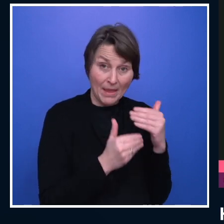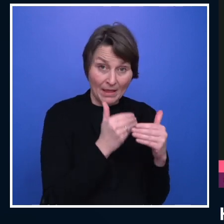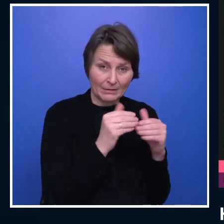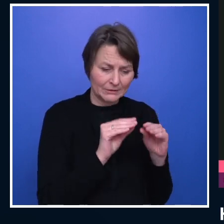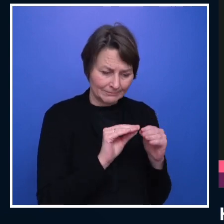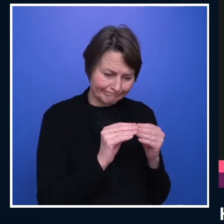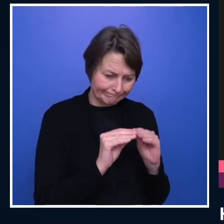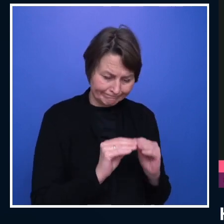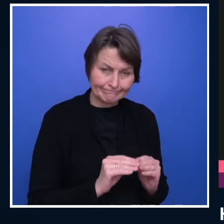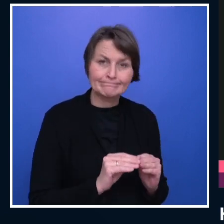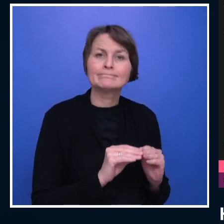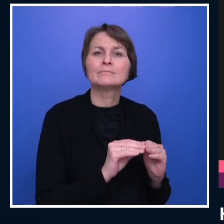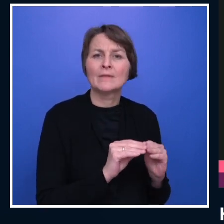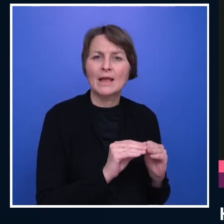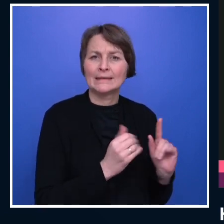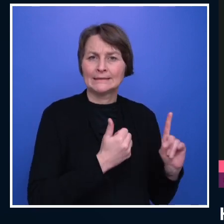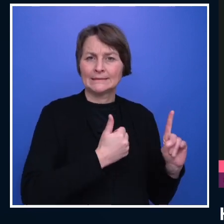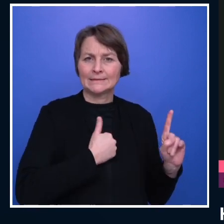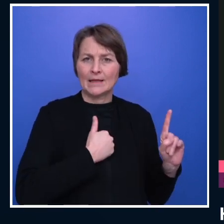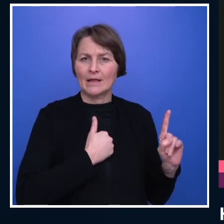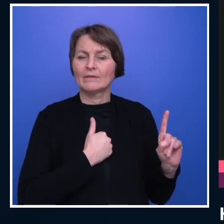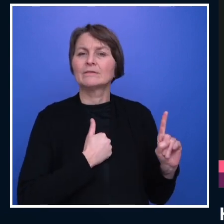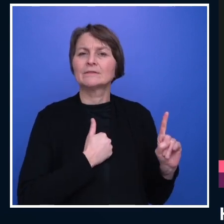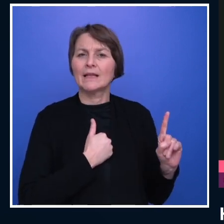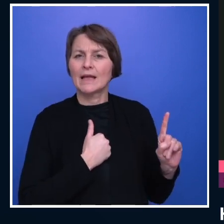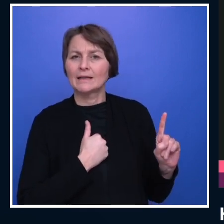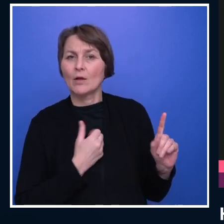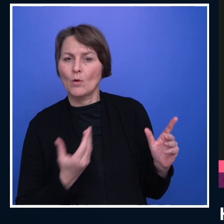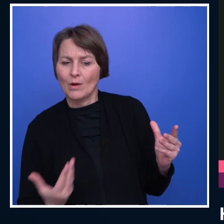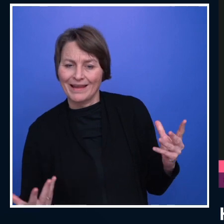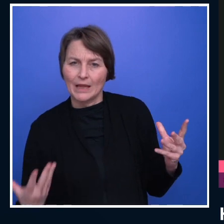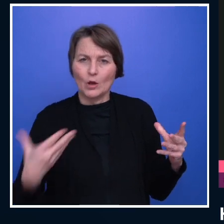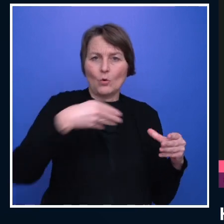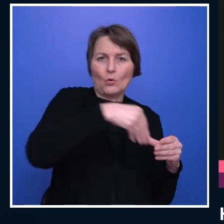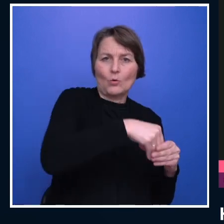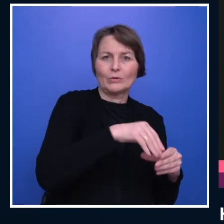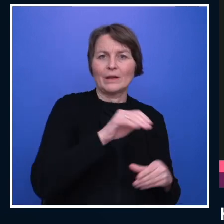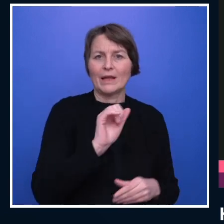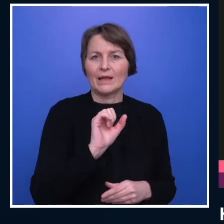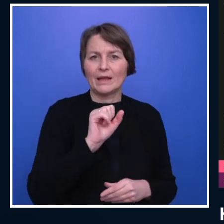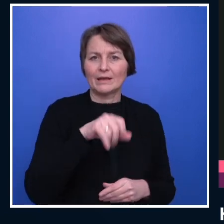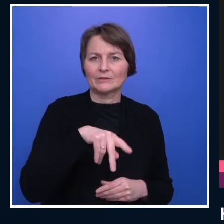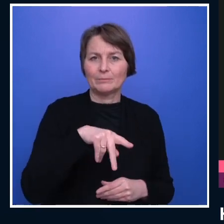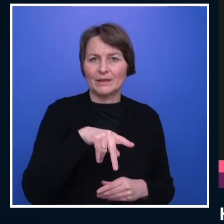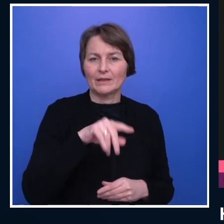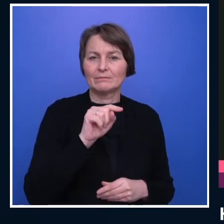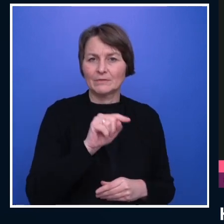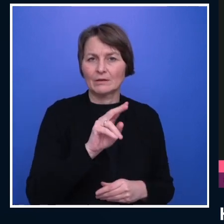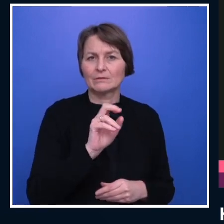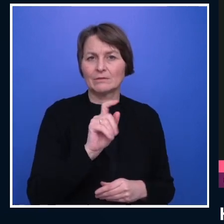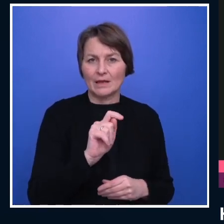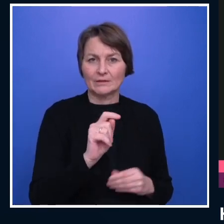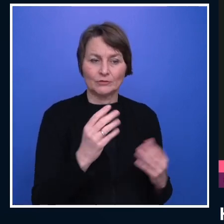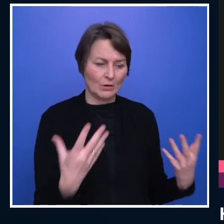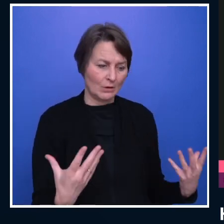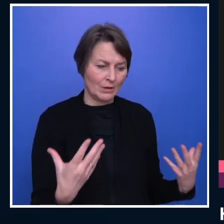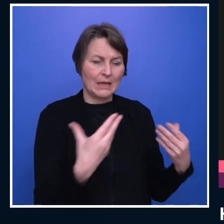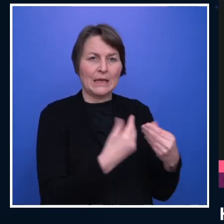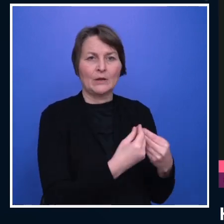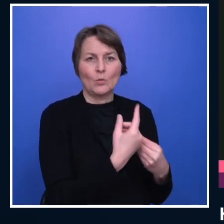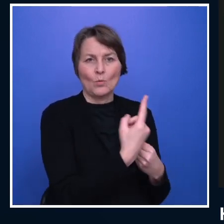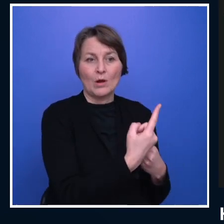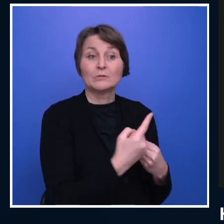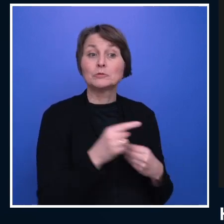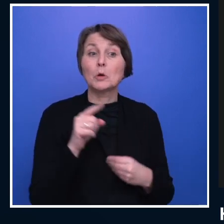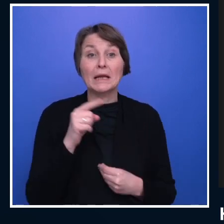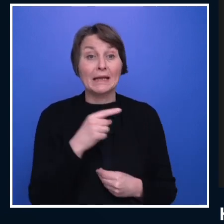include ASP.NET along for the ride. So I'm in a situation here where I could use these two layers here, this layer rather, as